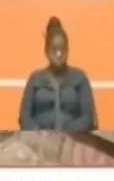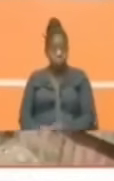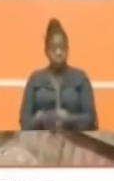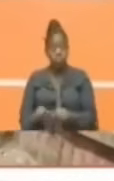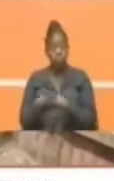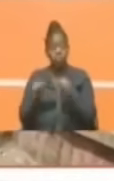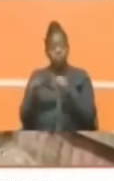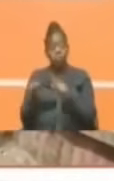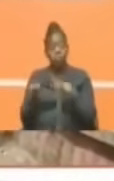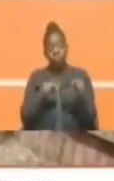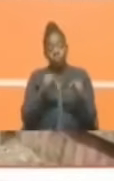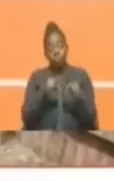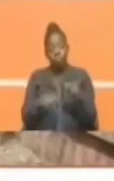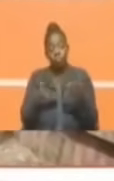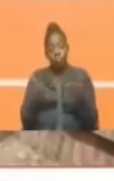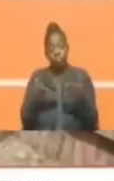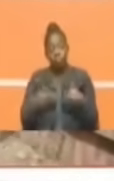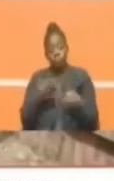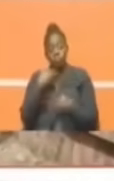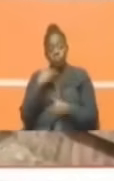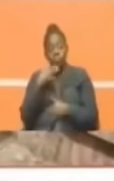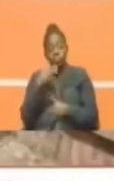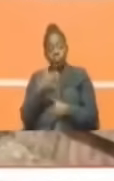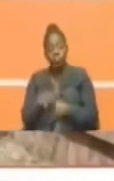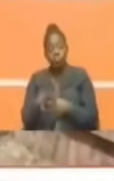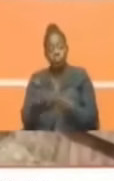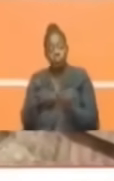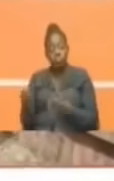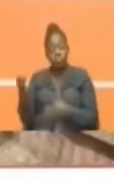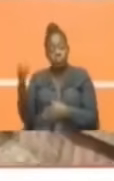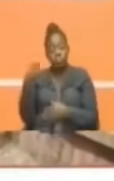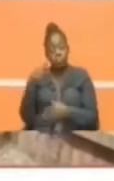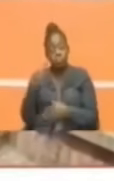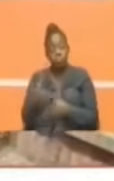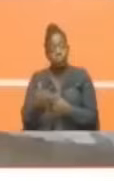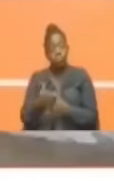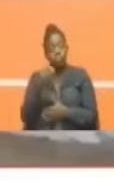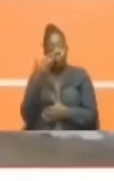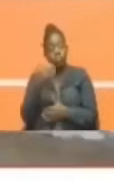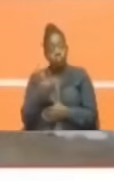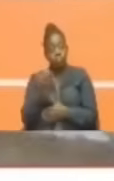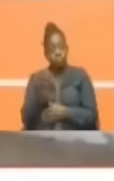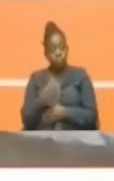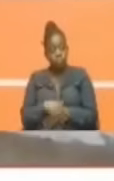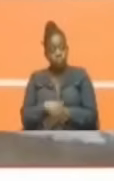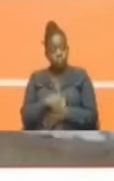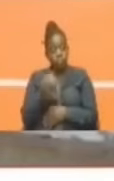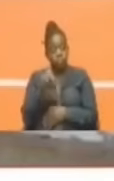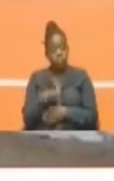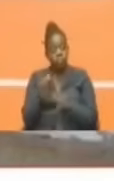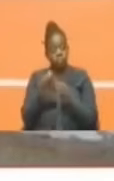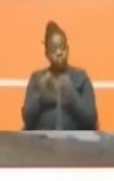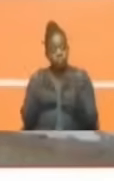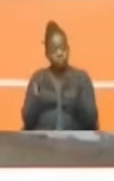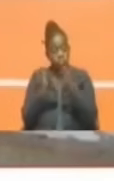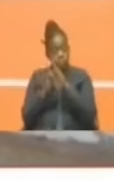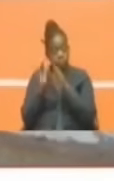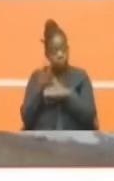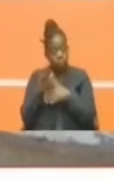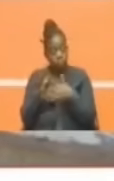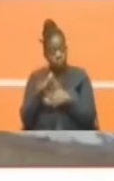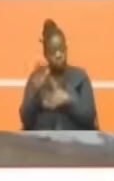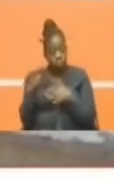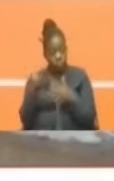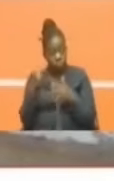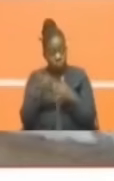Sentebe anenyeza balandirodi abataagala kuteeka mataala ku bikomera byabwe. Amayumba gamwe bamuti basulamu naye nga bakoma baze